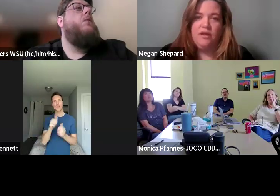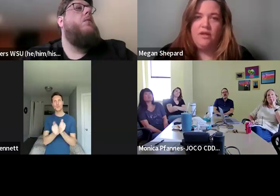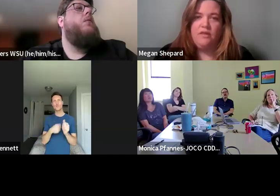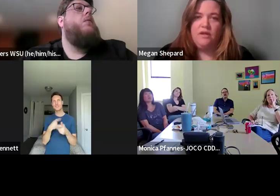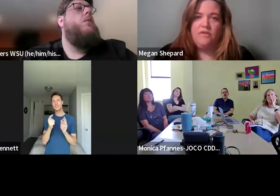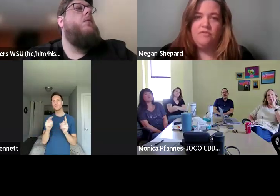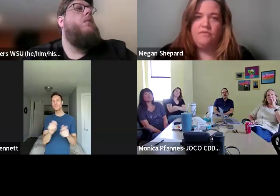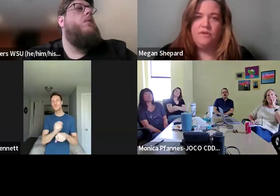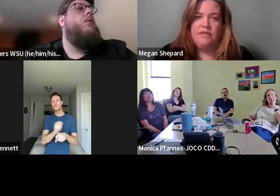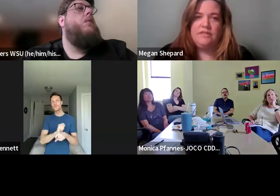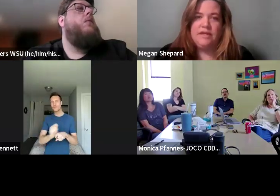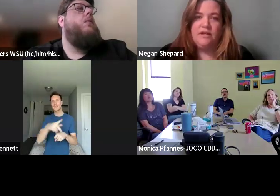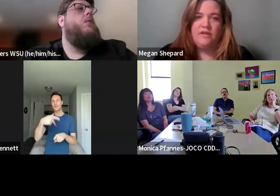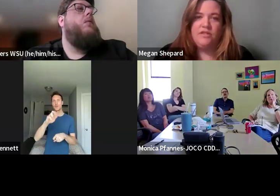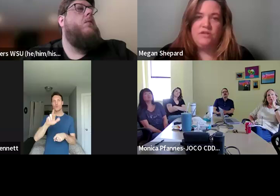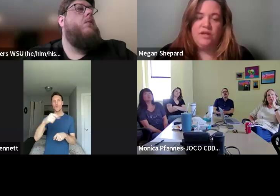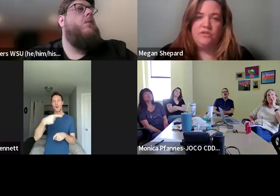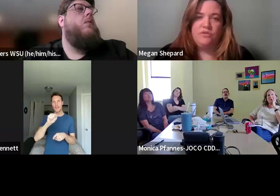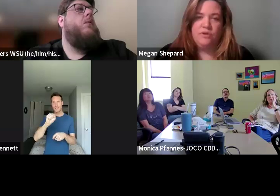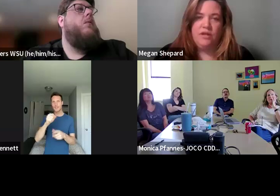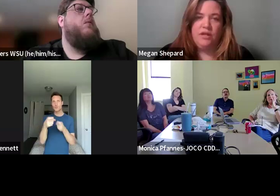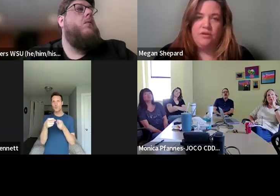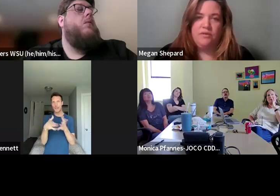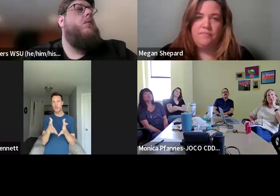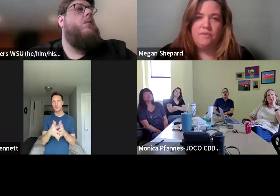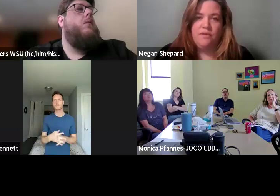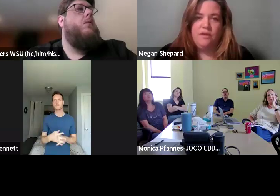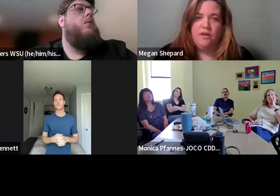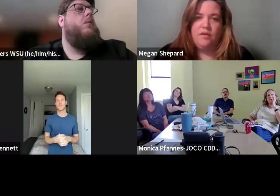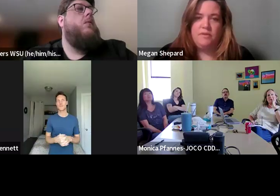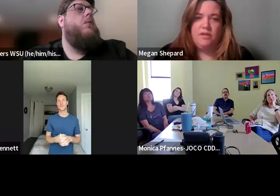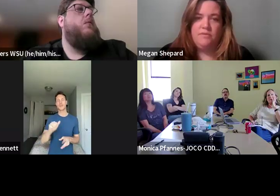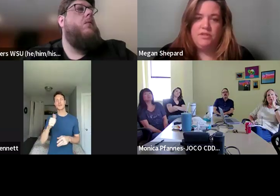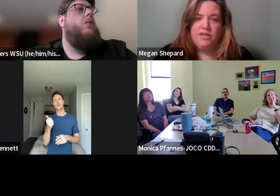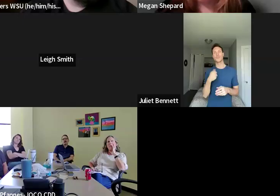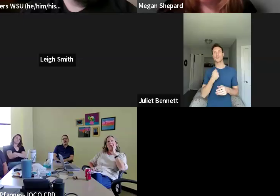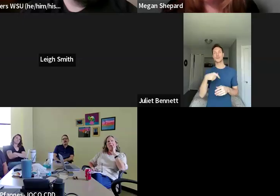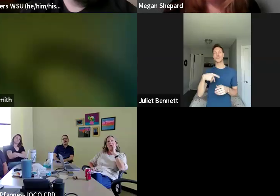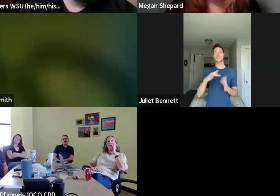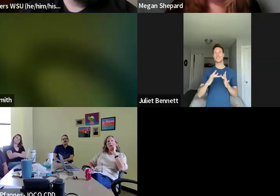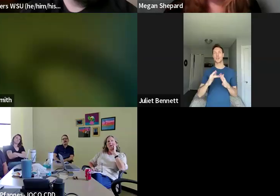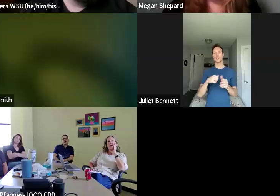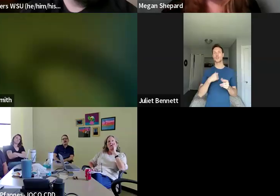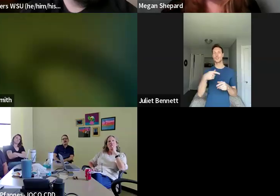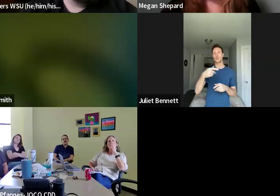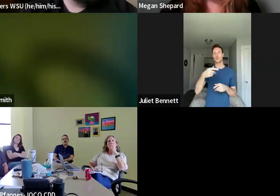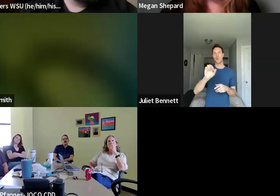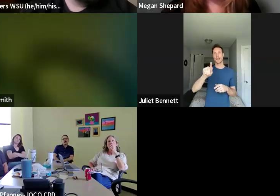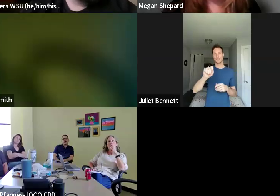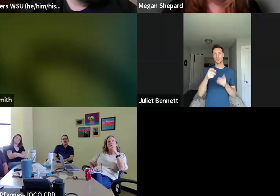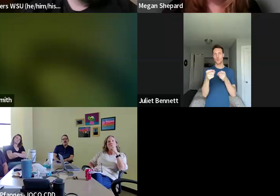Coordinator, and the other is Technology Grants Coordinator. Lee, would you like to provide your staffing